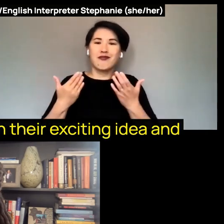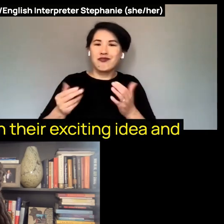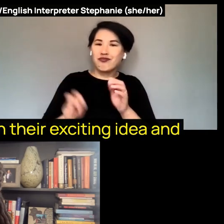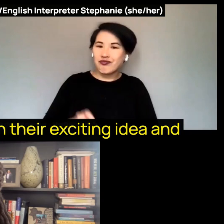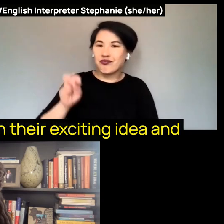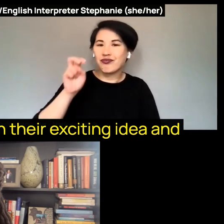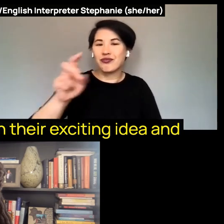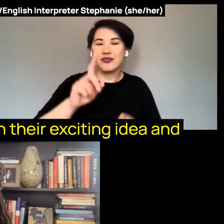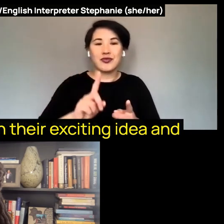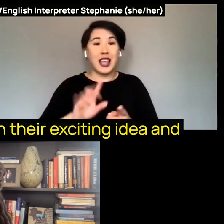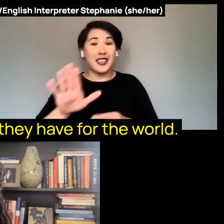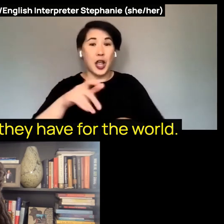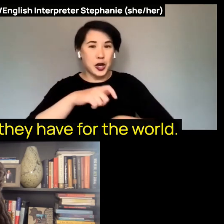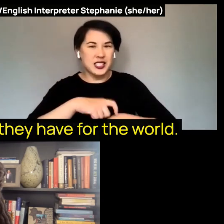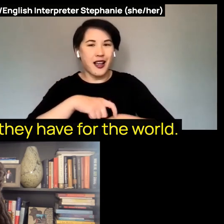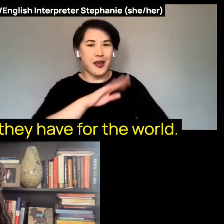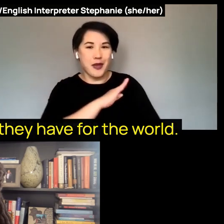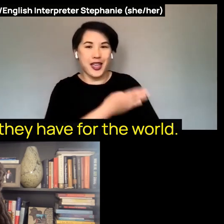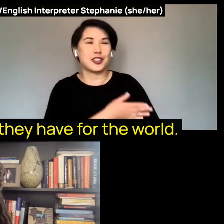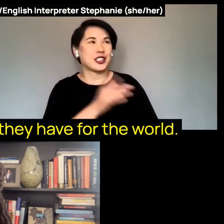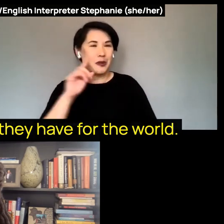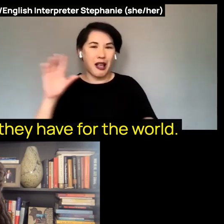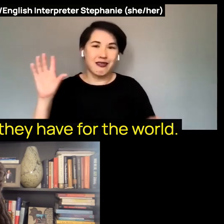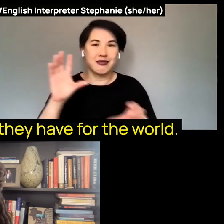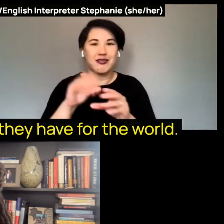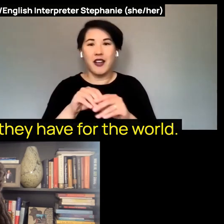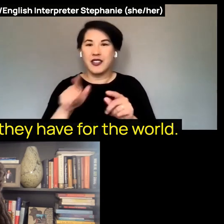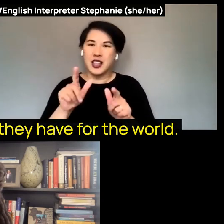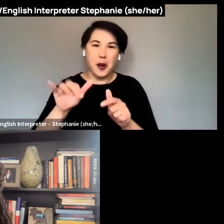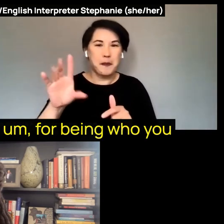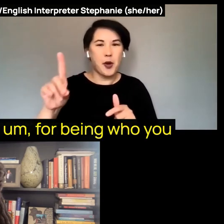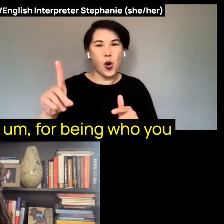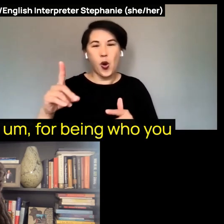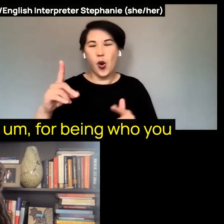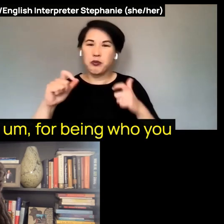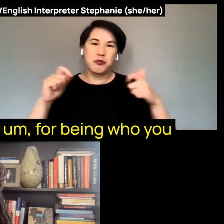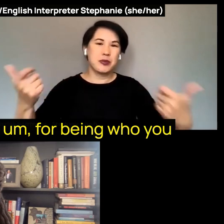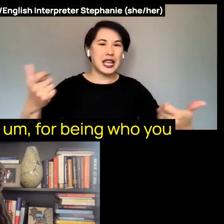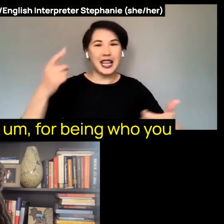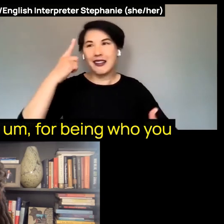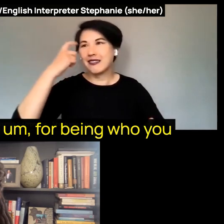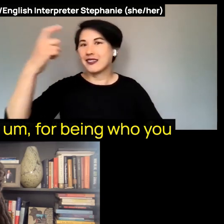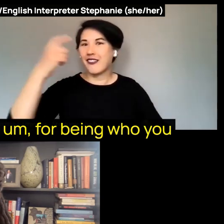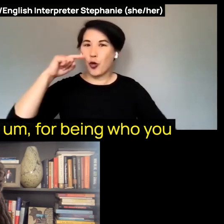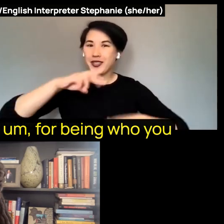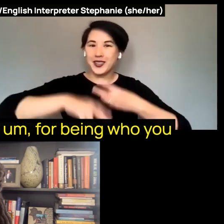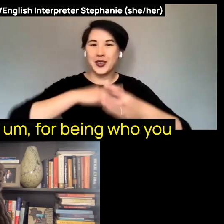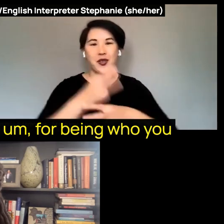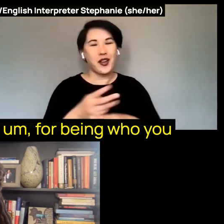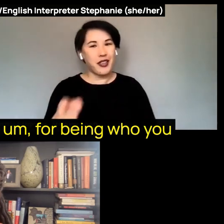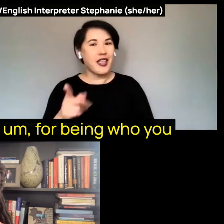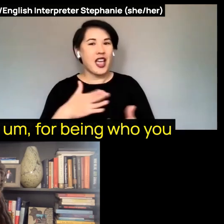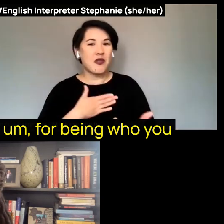energy on their exciting idea and bold, audacious vision they have for the world. And so thank you